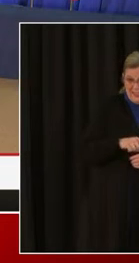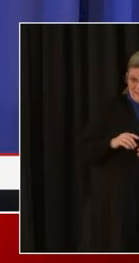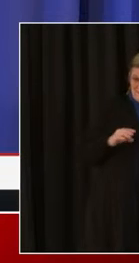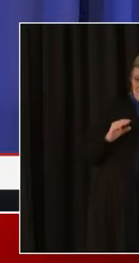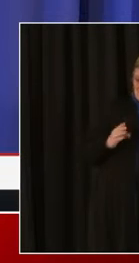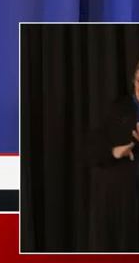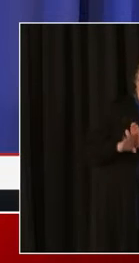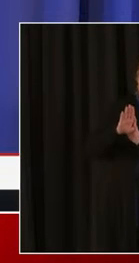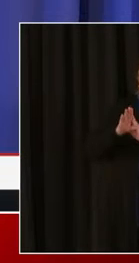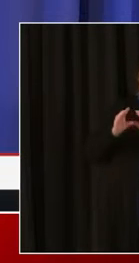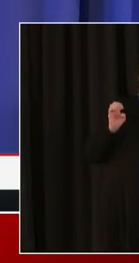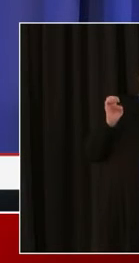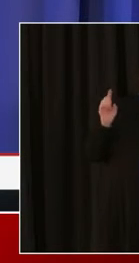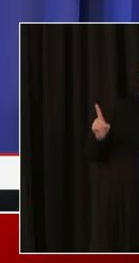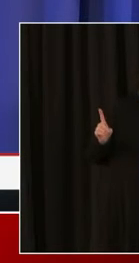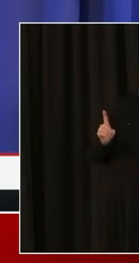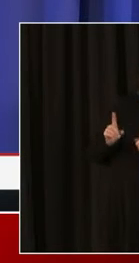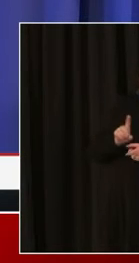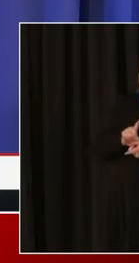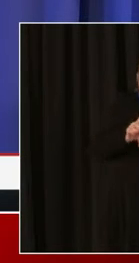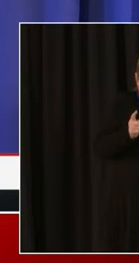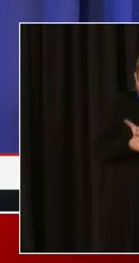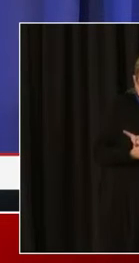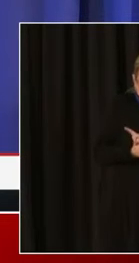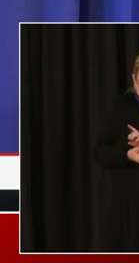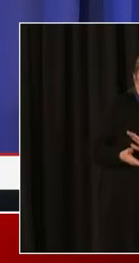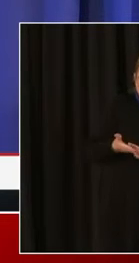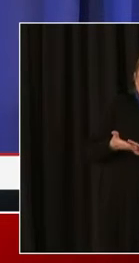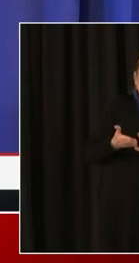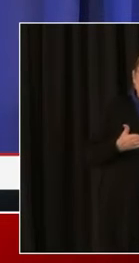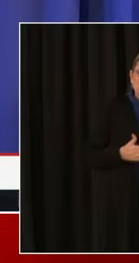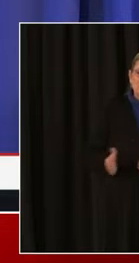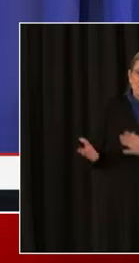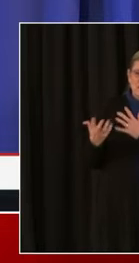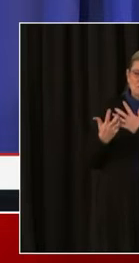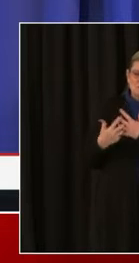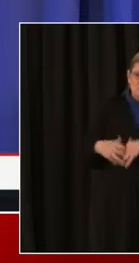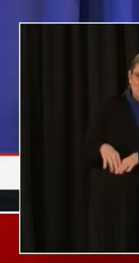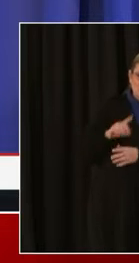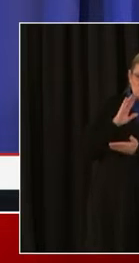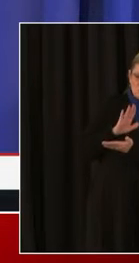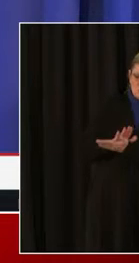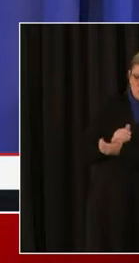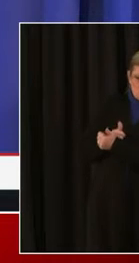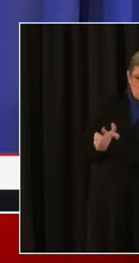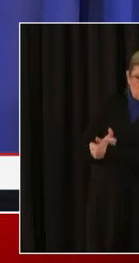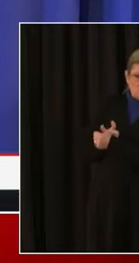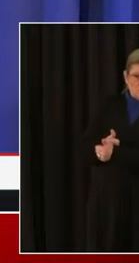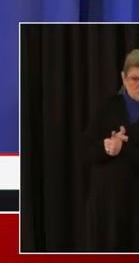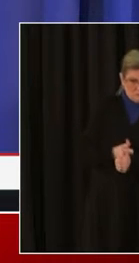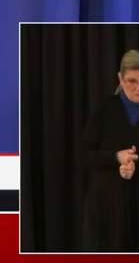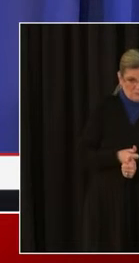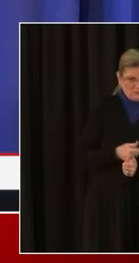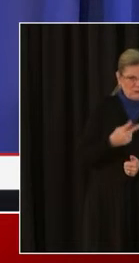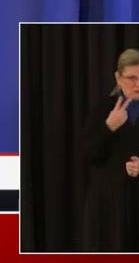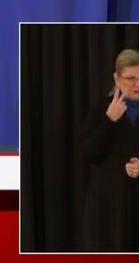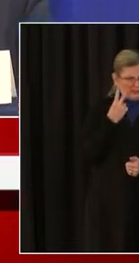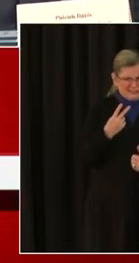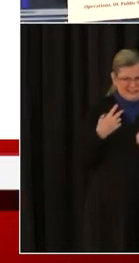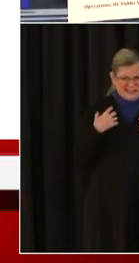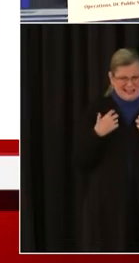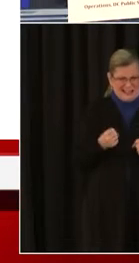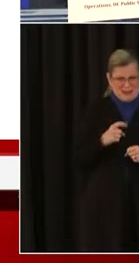following, and we turn those guidelines into operational plans for our schools to follow. and they're summarized in these health and safety